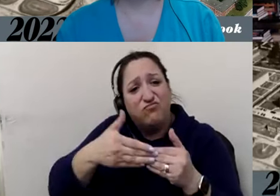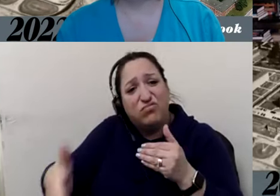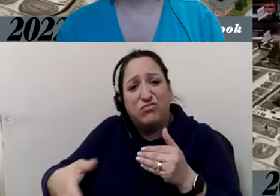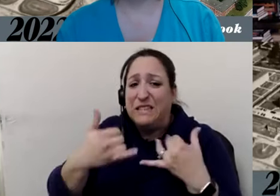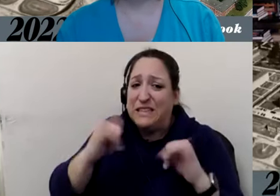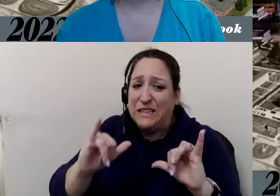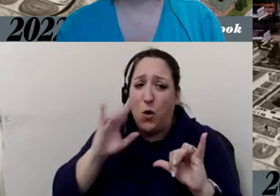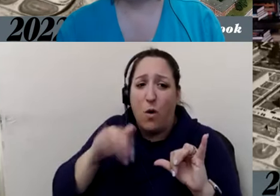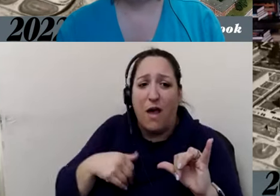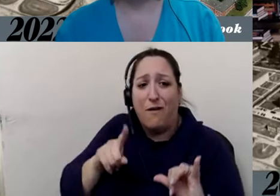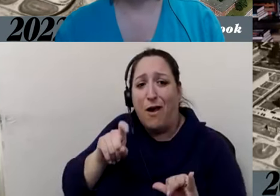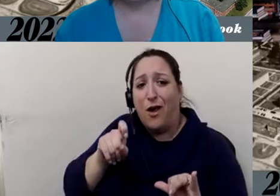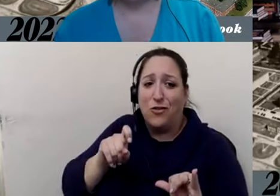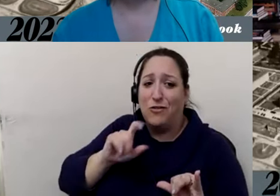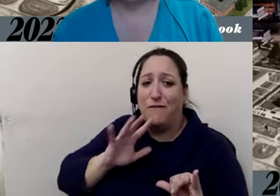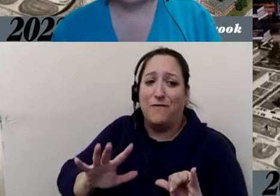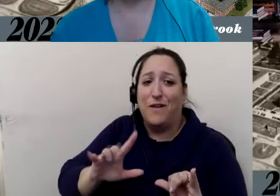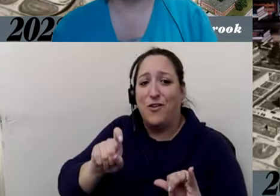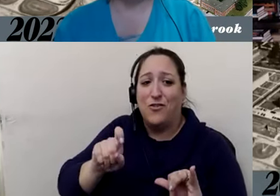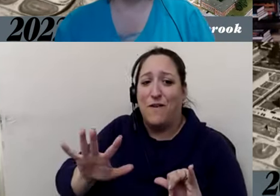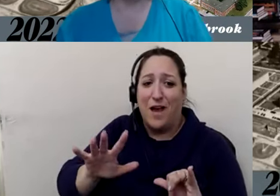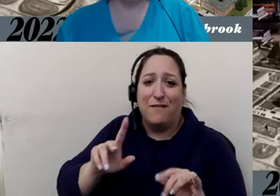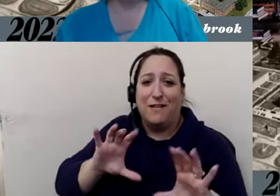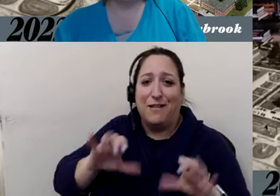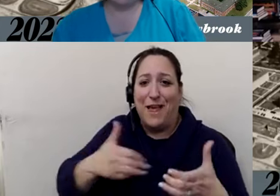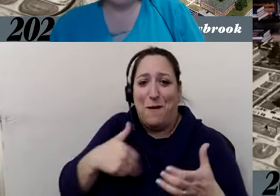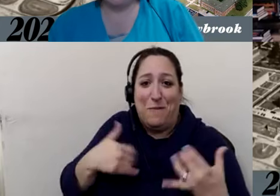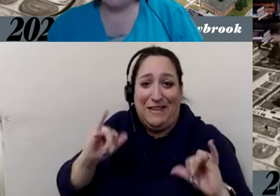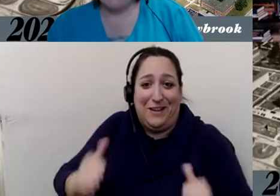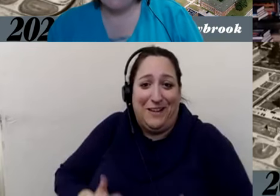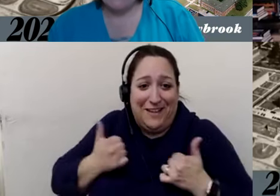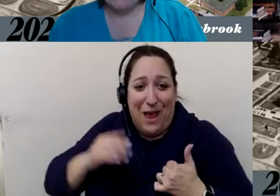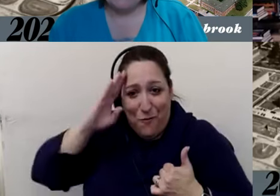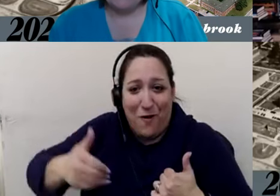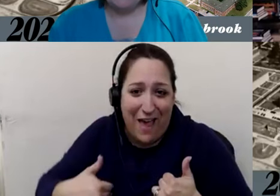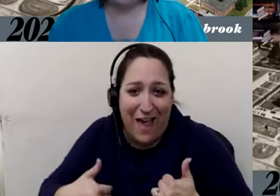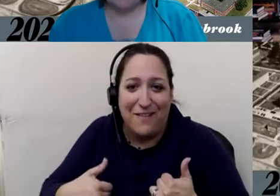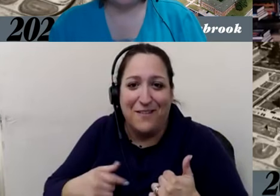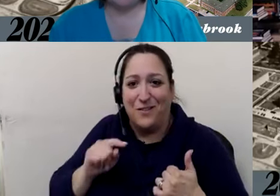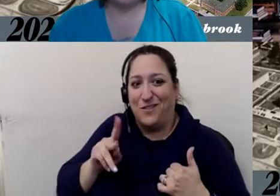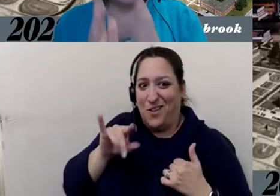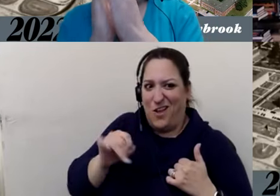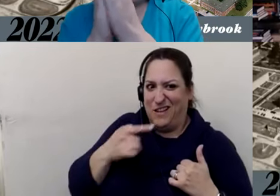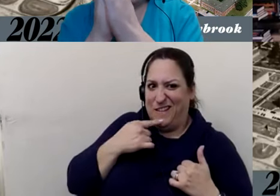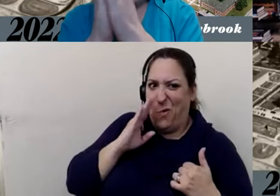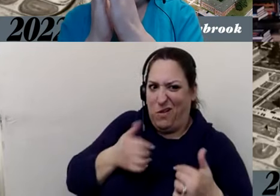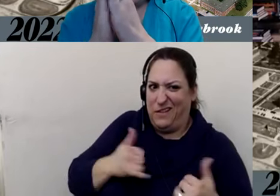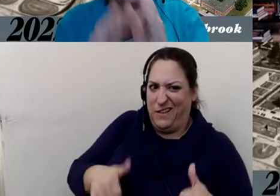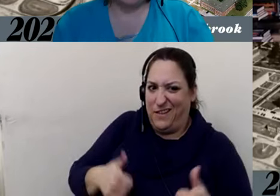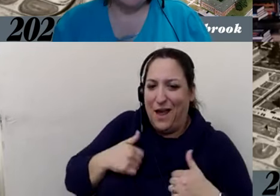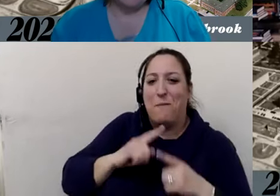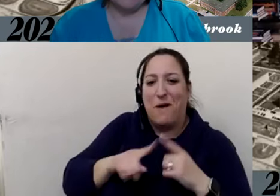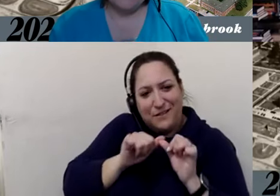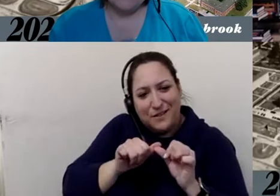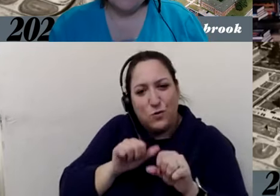still have 105-year-old class members kicking around, you know, based on what Tawnie's telling us. And we'll obviously continue to work with